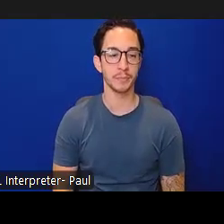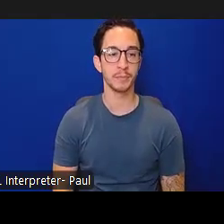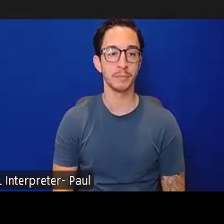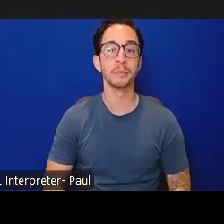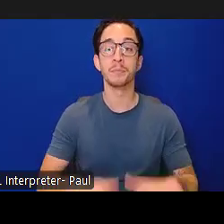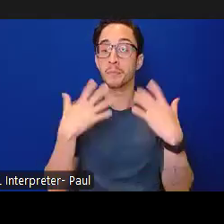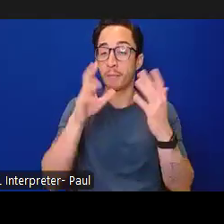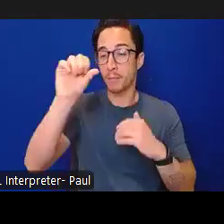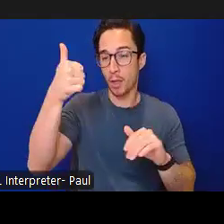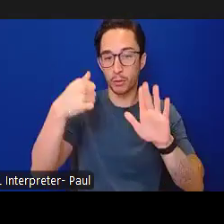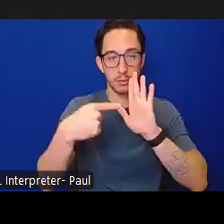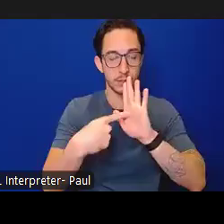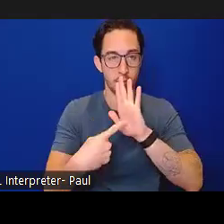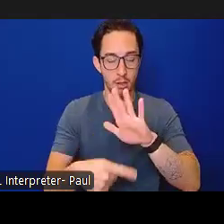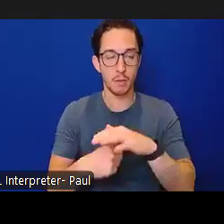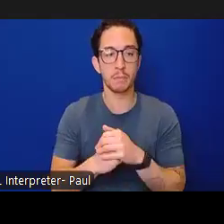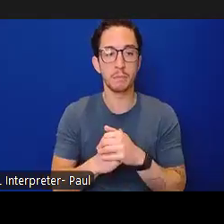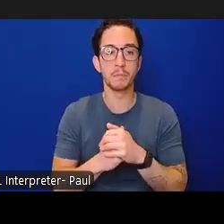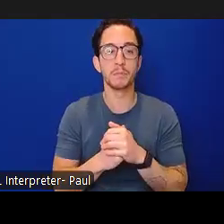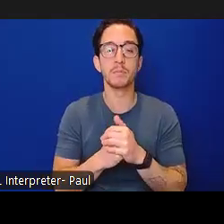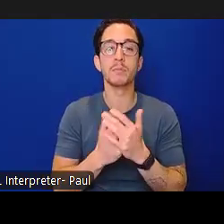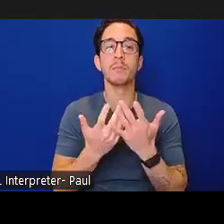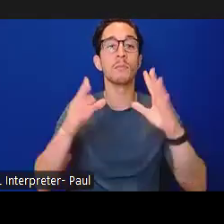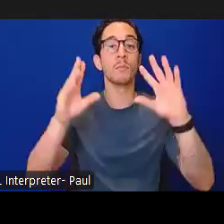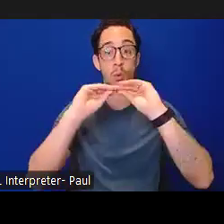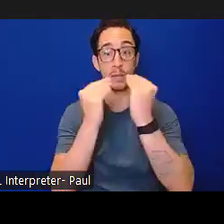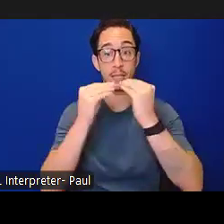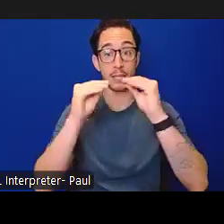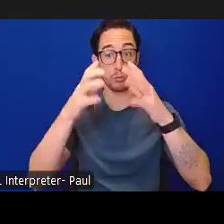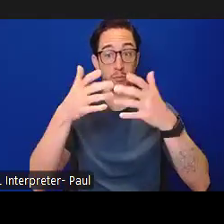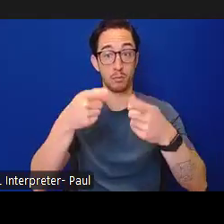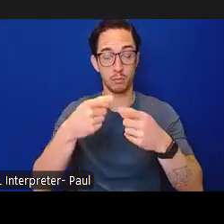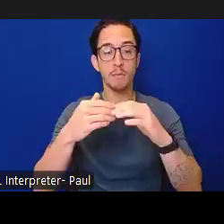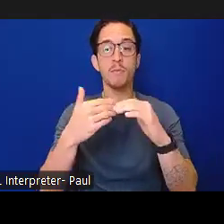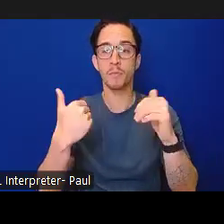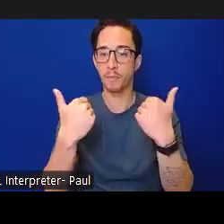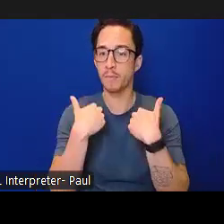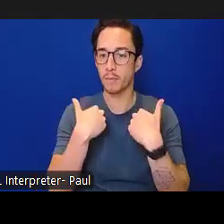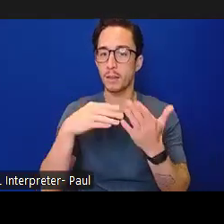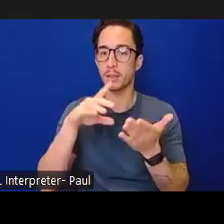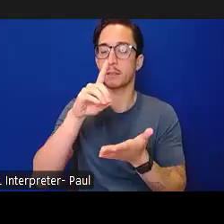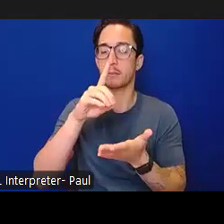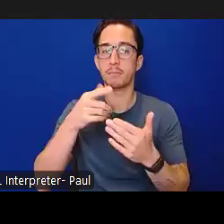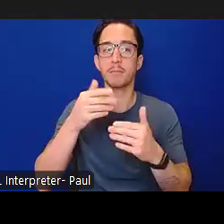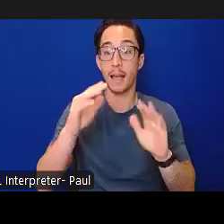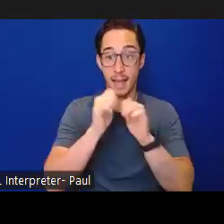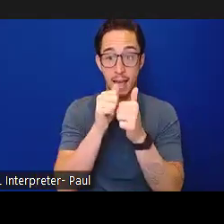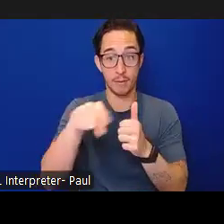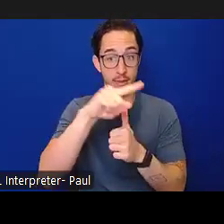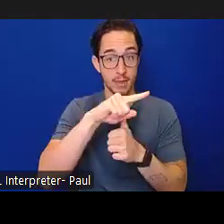Another example can be an organization that has discriminatory hiring practices.